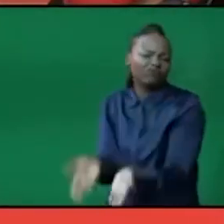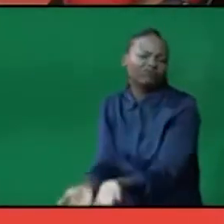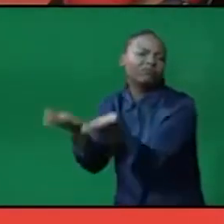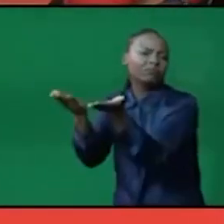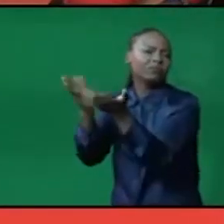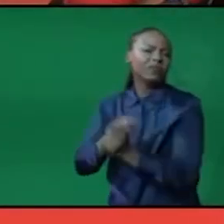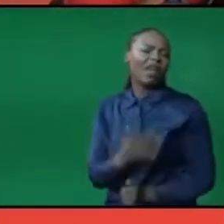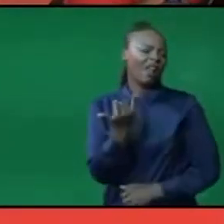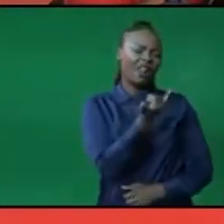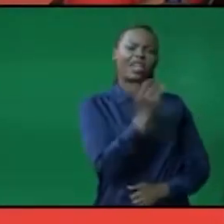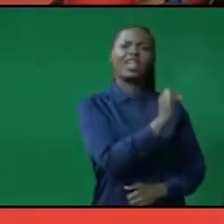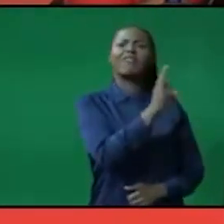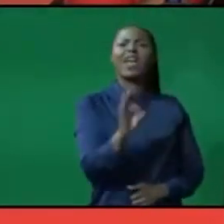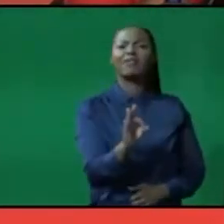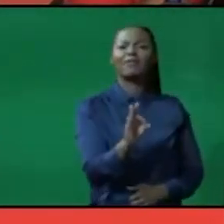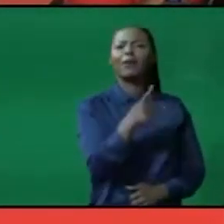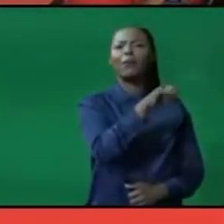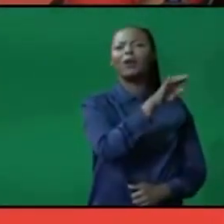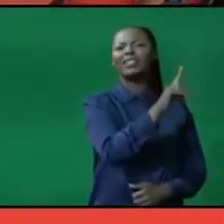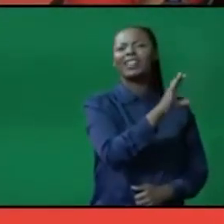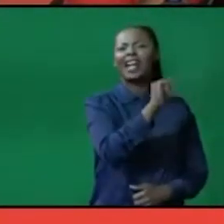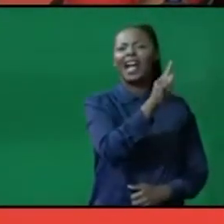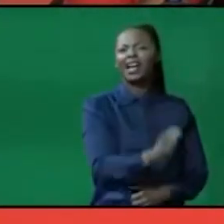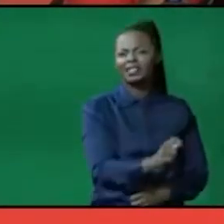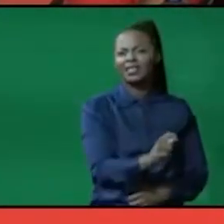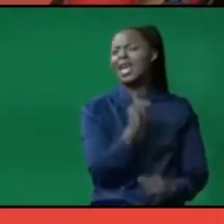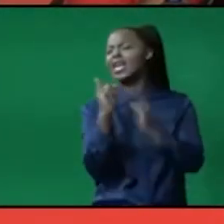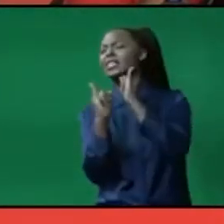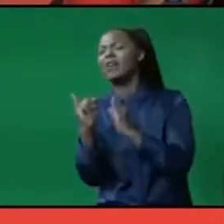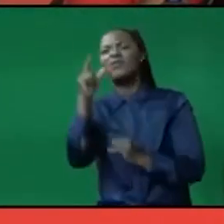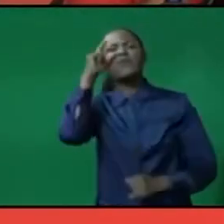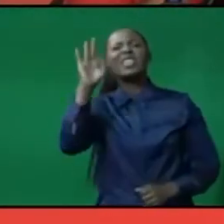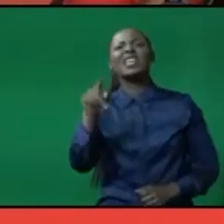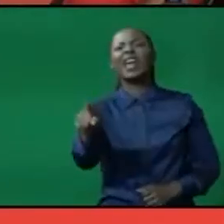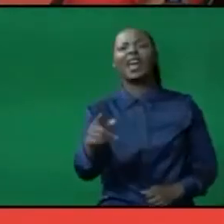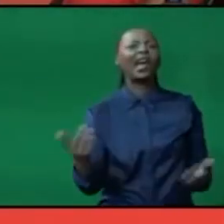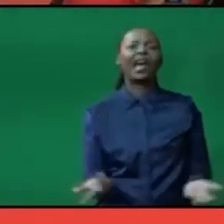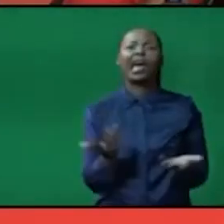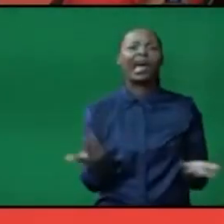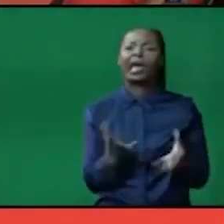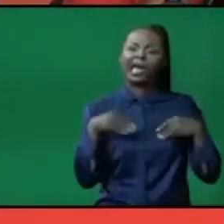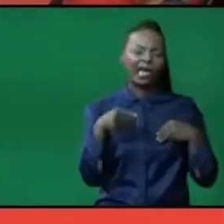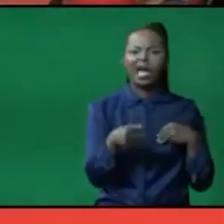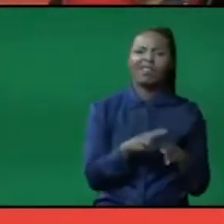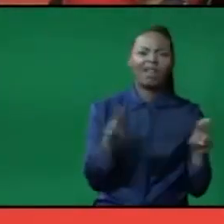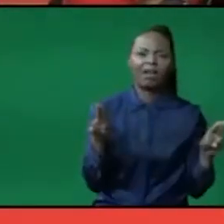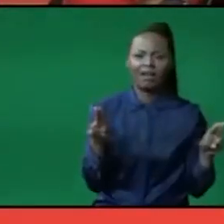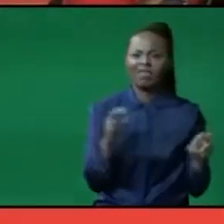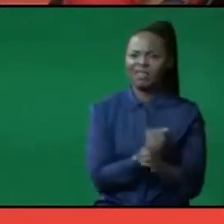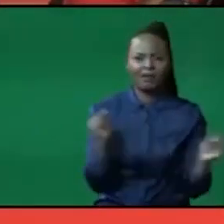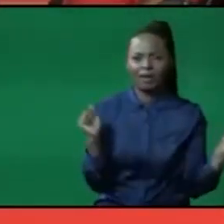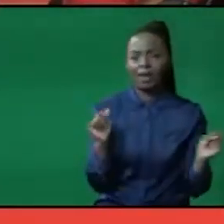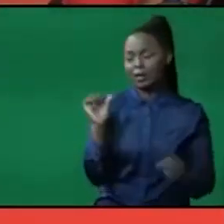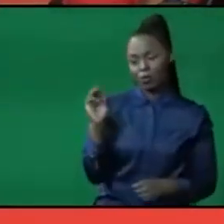EFF podcast going to interview Fikile Mbalula. He will never allow that. So don't ask